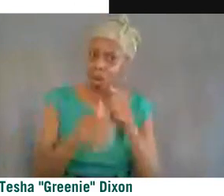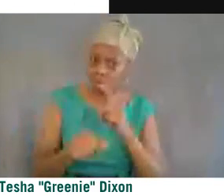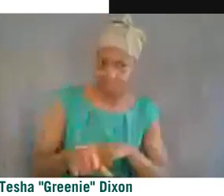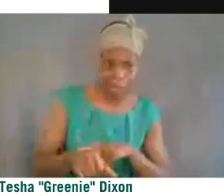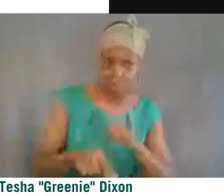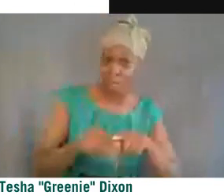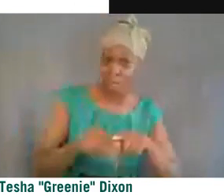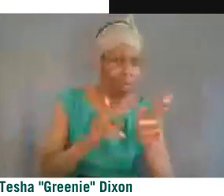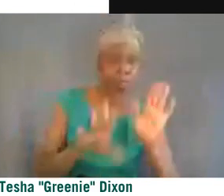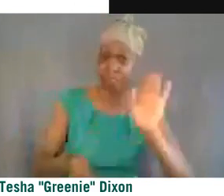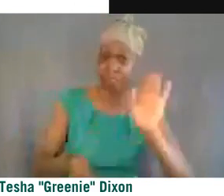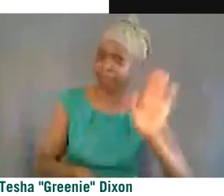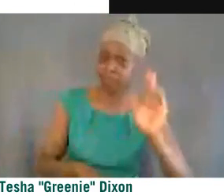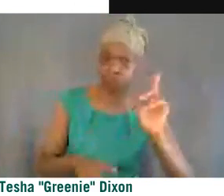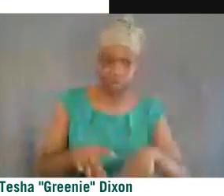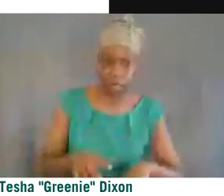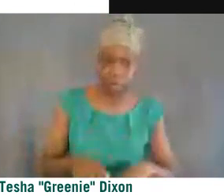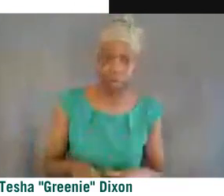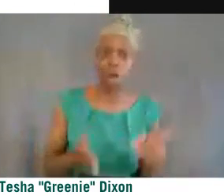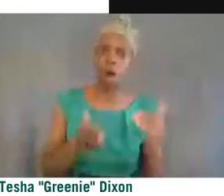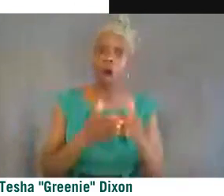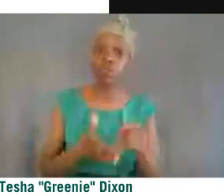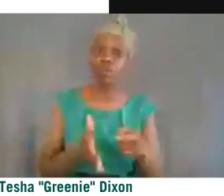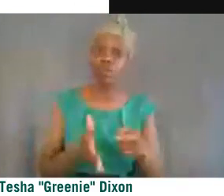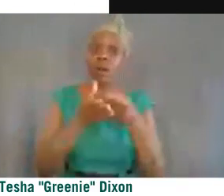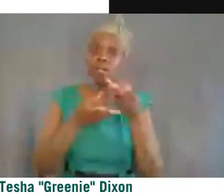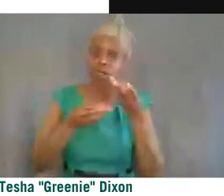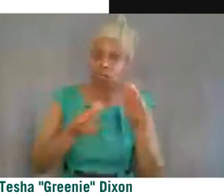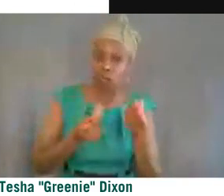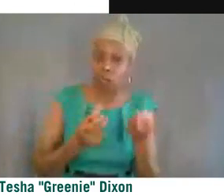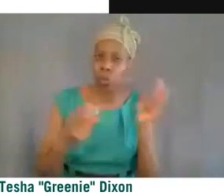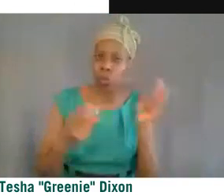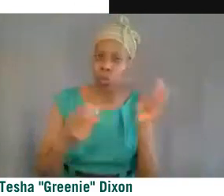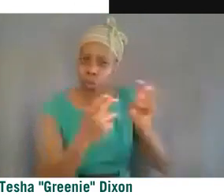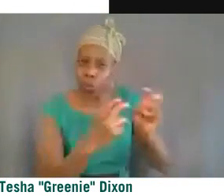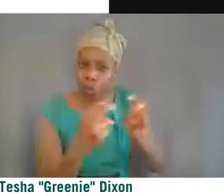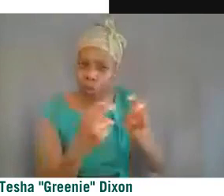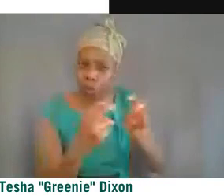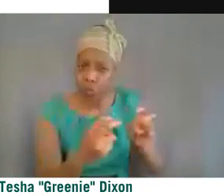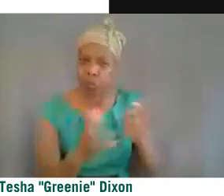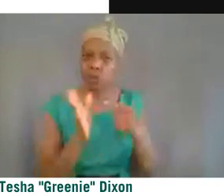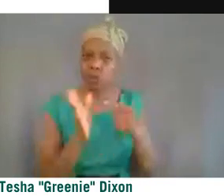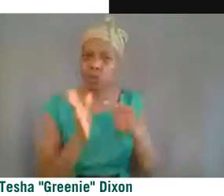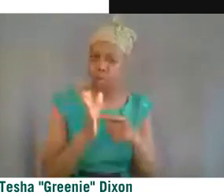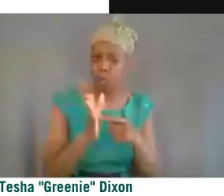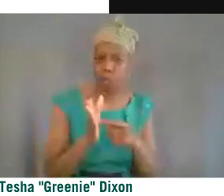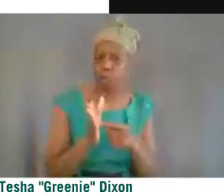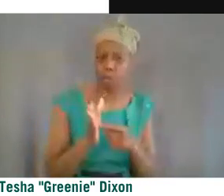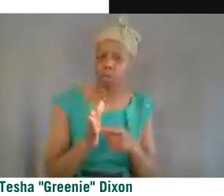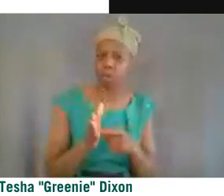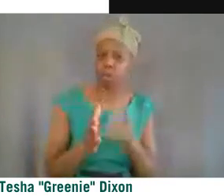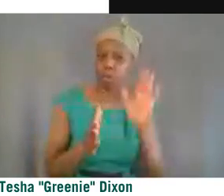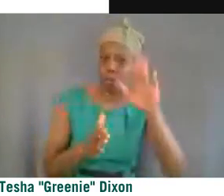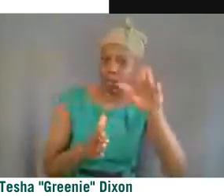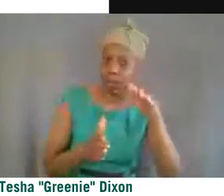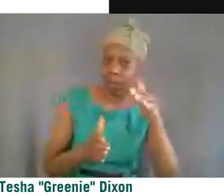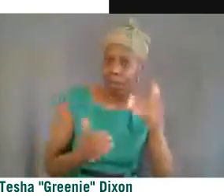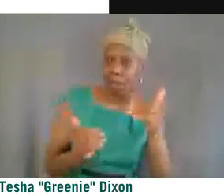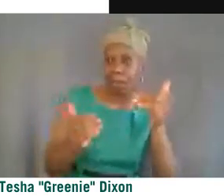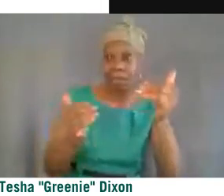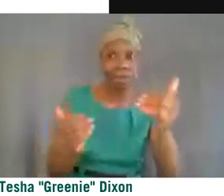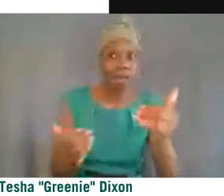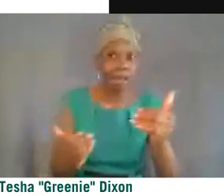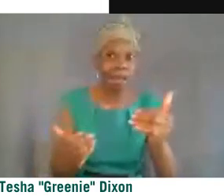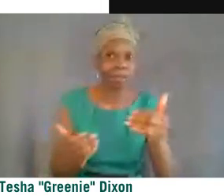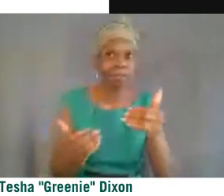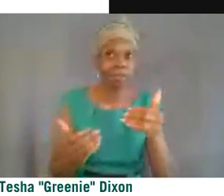takes several sessions of discussion. For instance, like, hey, we've